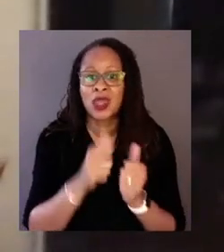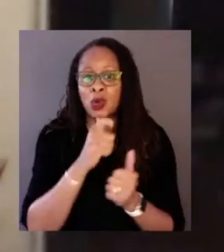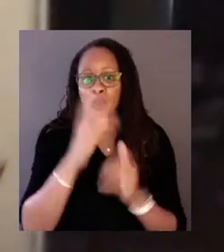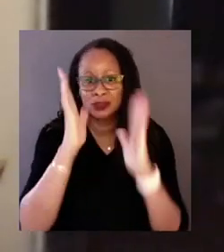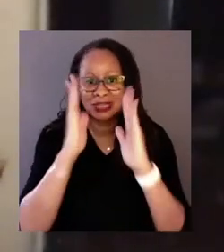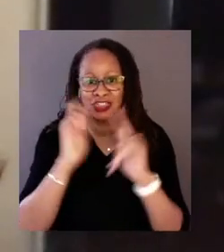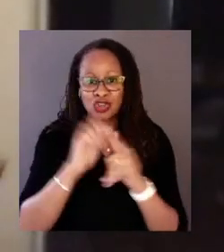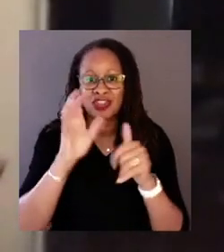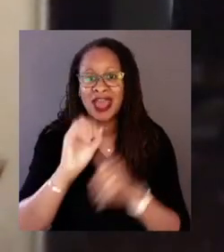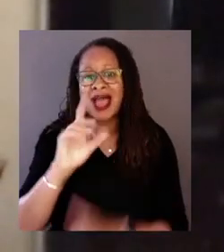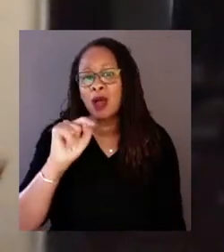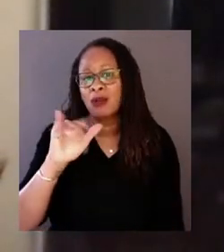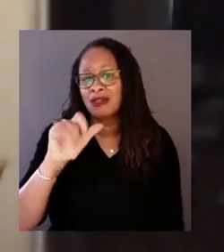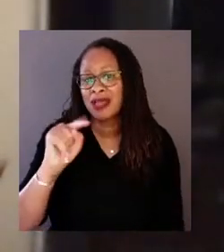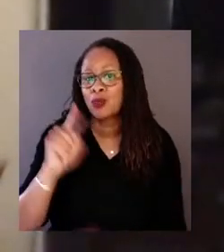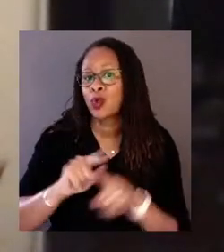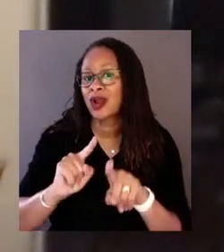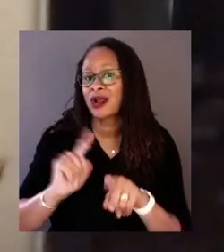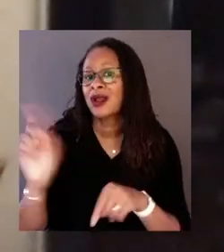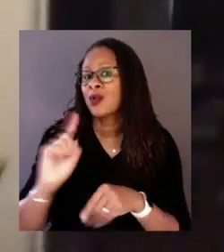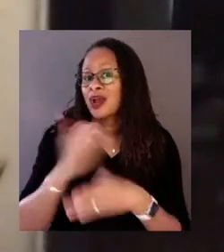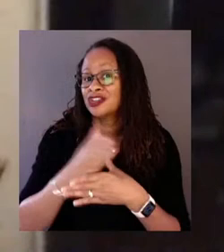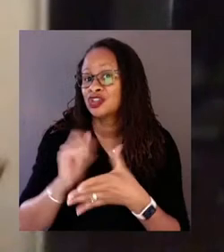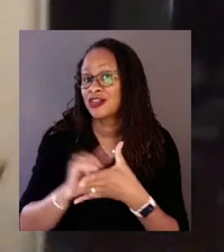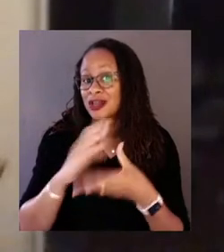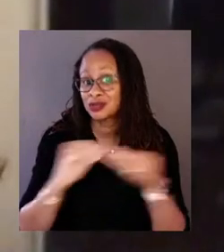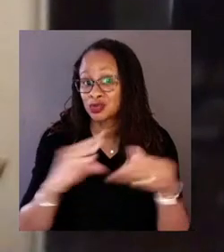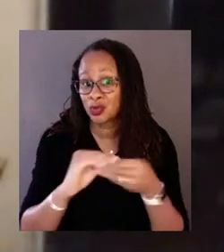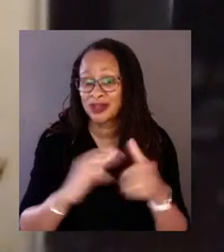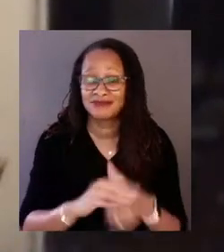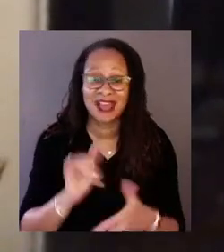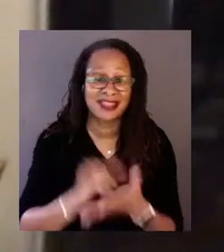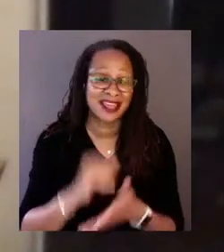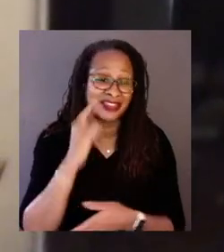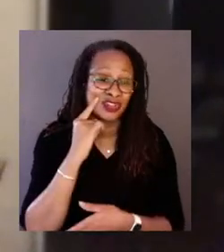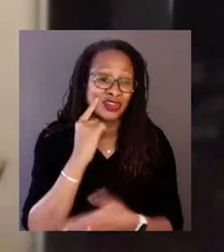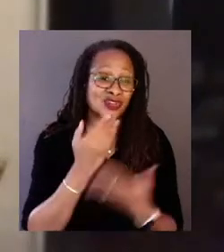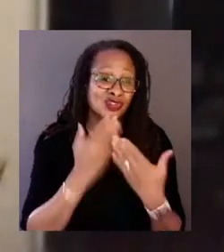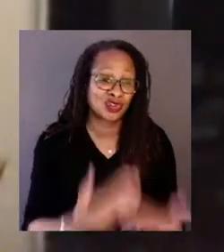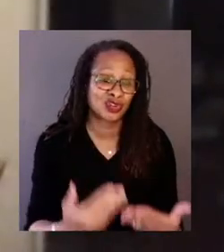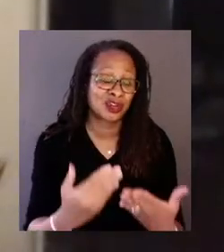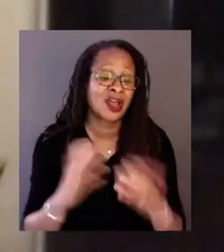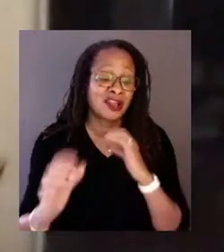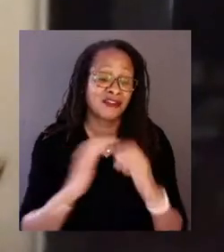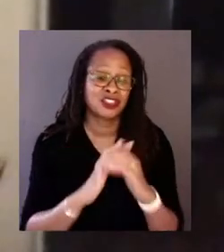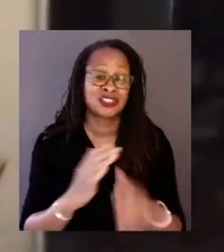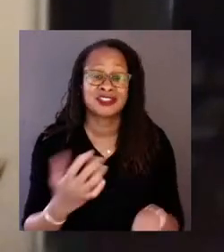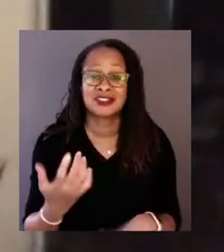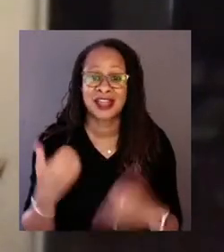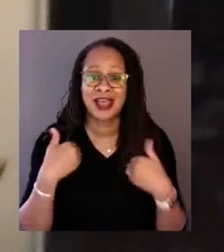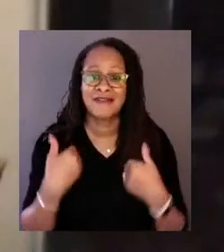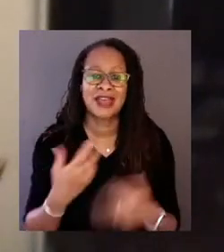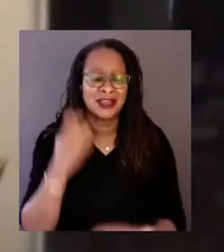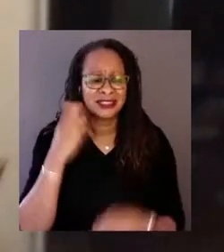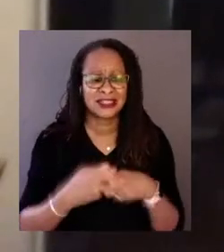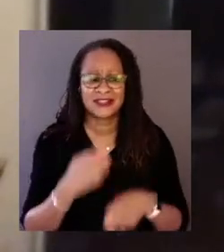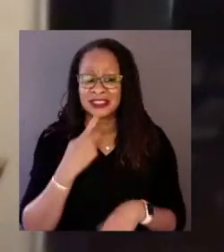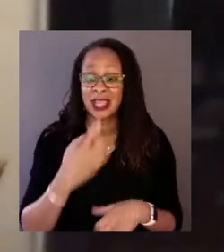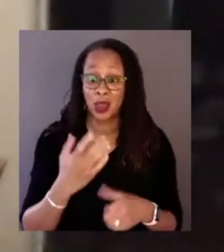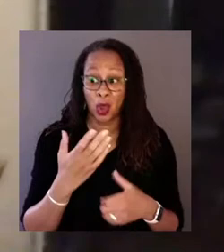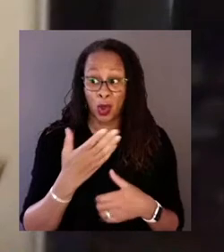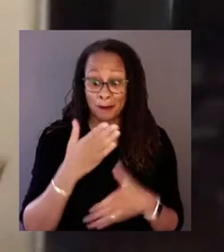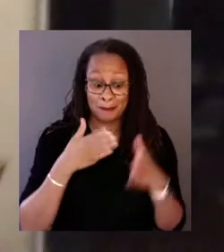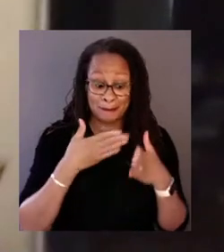So I think it's a good conversation to have, and it's difficult to say what's the best pathway to make it